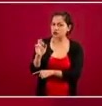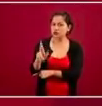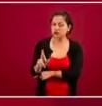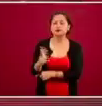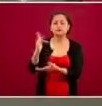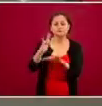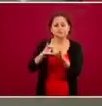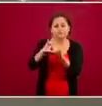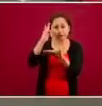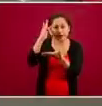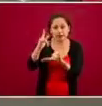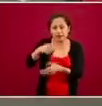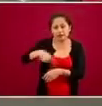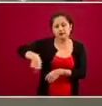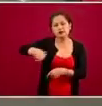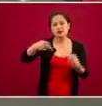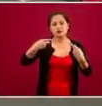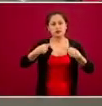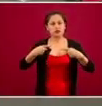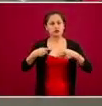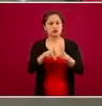And thank you,